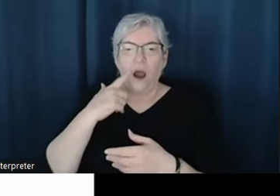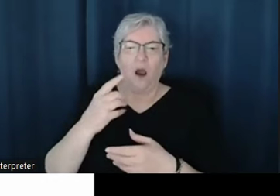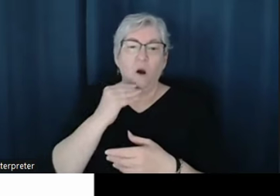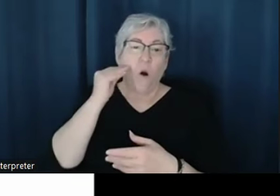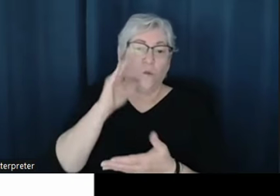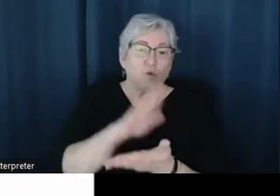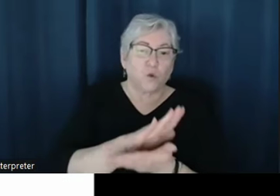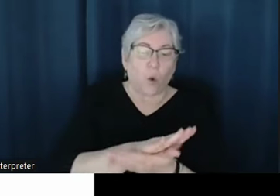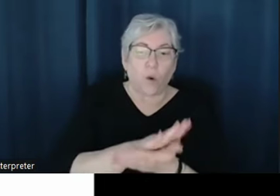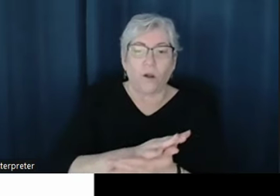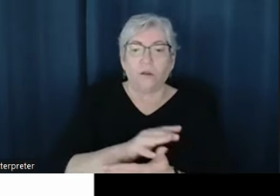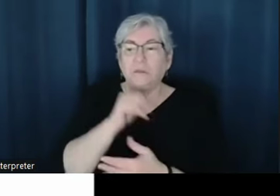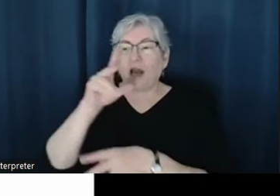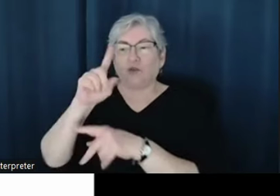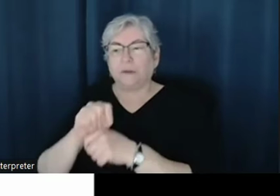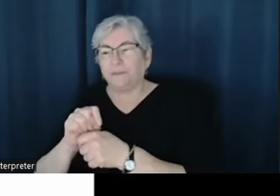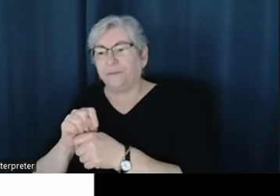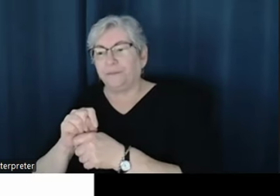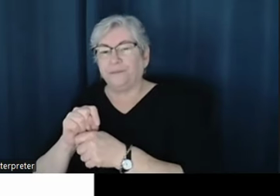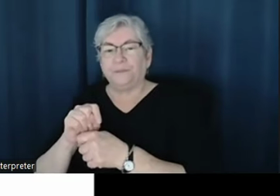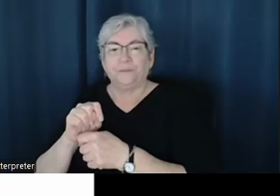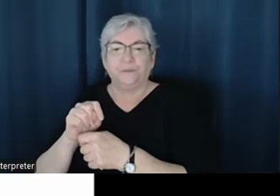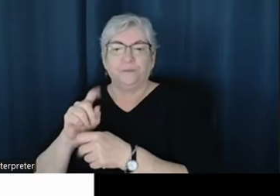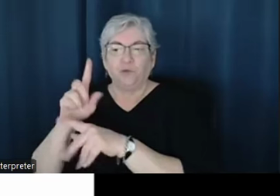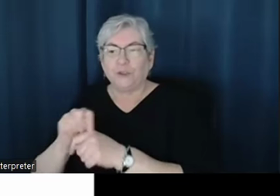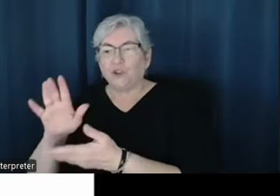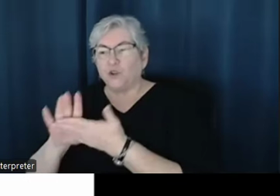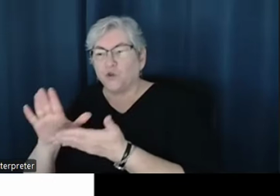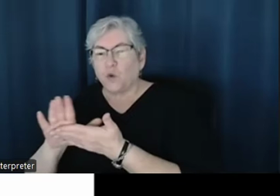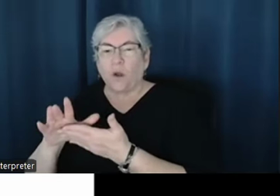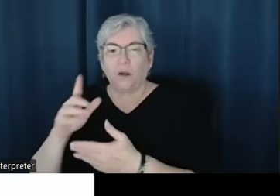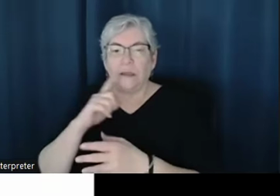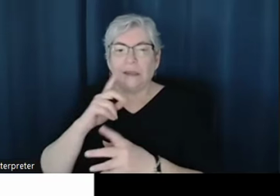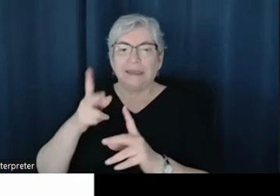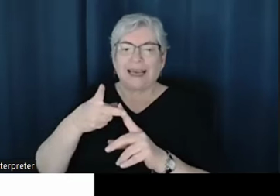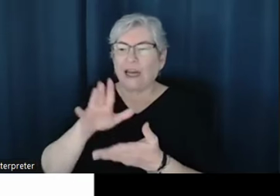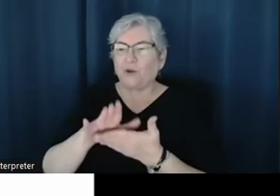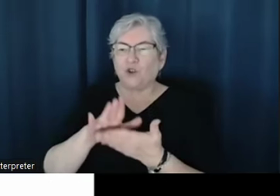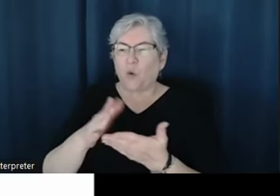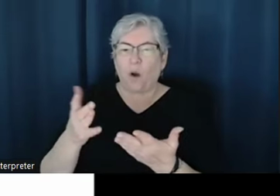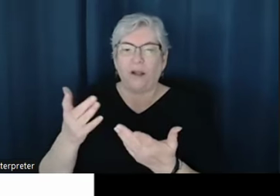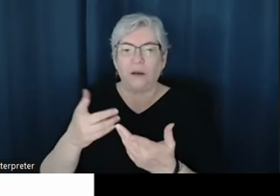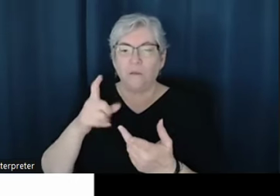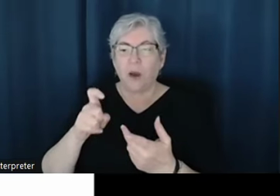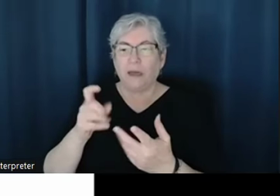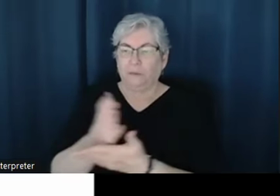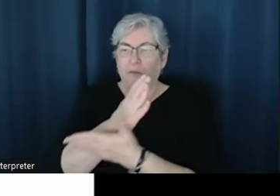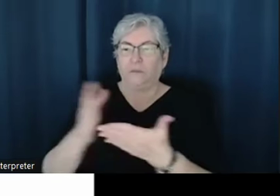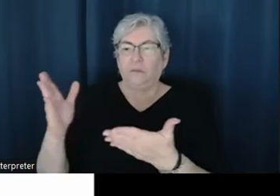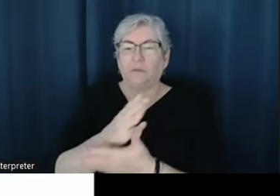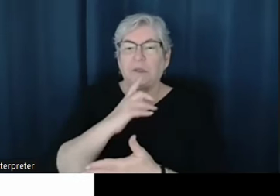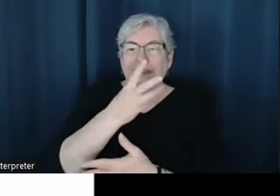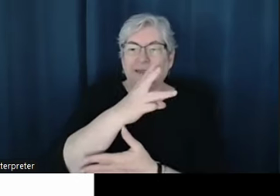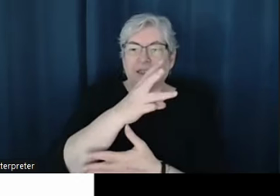homeschoolers, non-traditional post-secondary schools, secondary schools, anything, as long as you're between the ages of 16